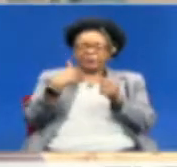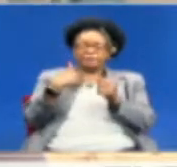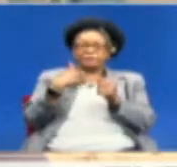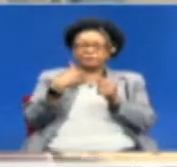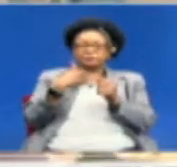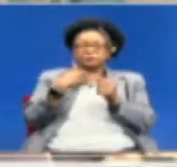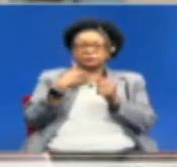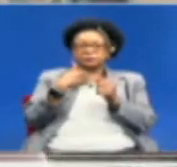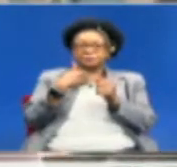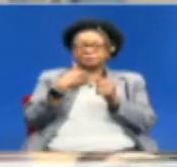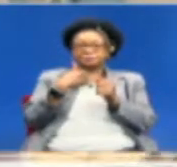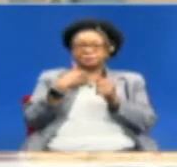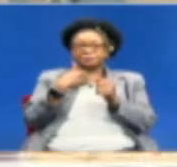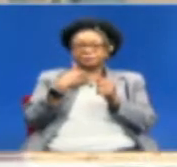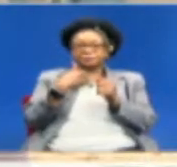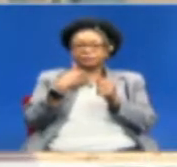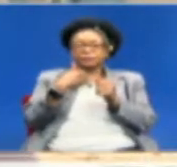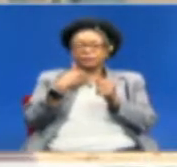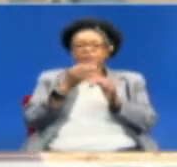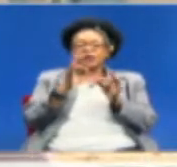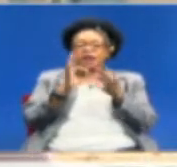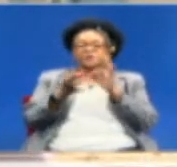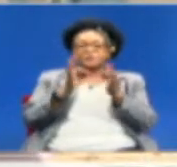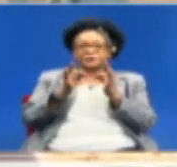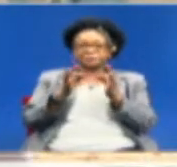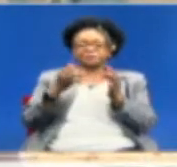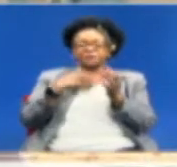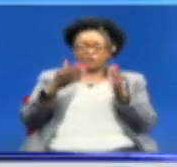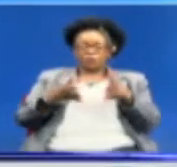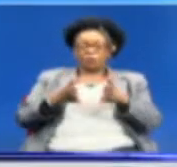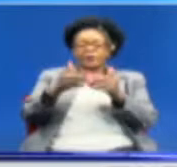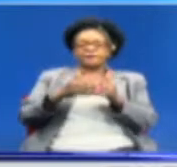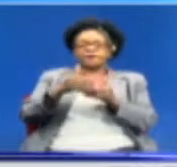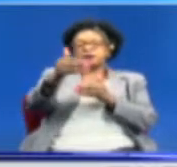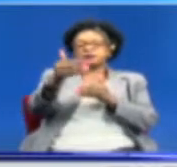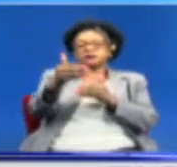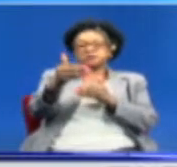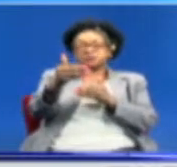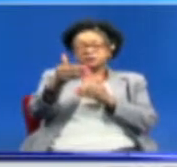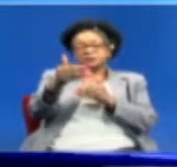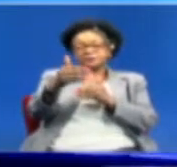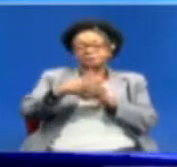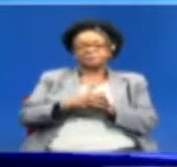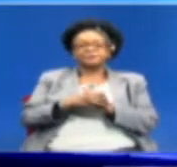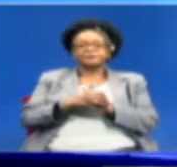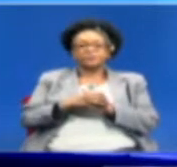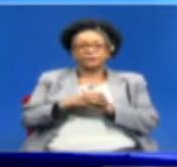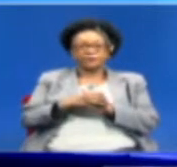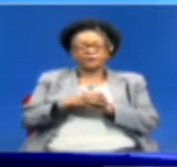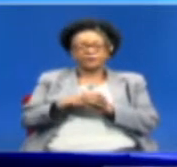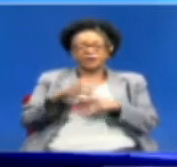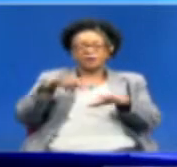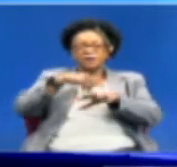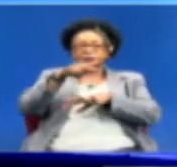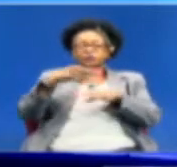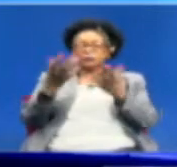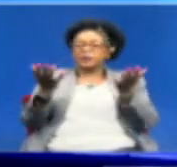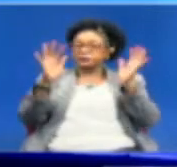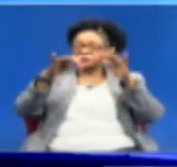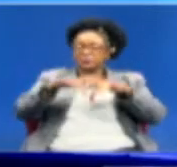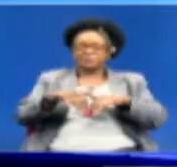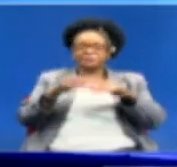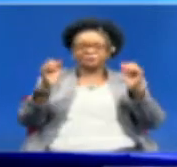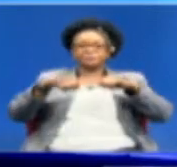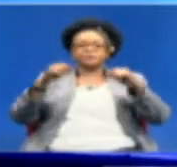tupate hata kama ni way forward, wanasemanga tu hivyo. The National Assembly has